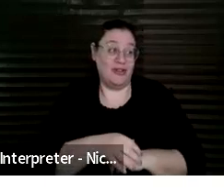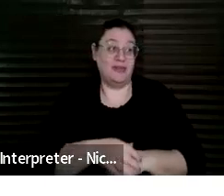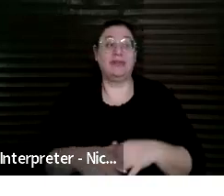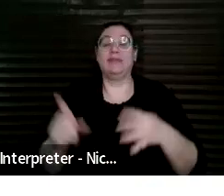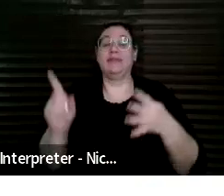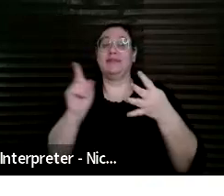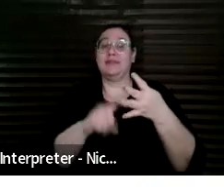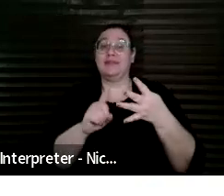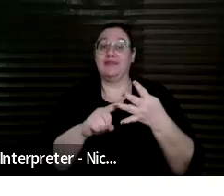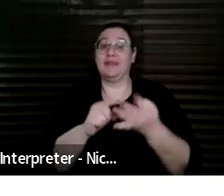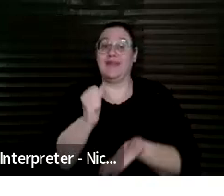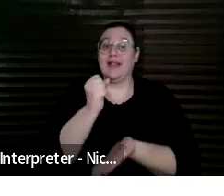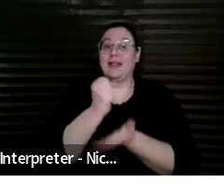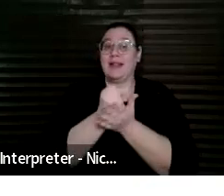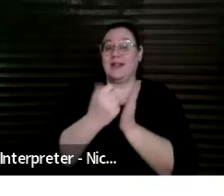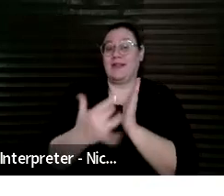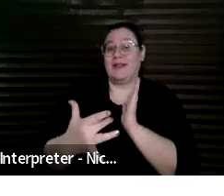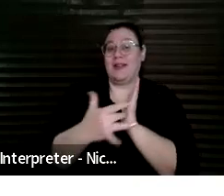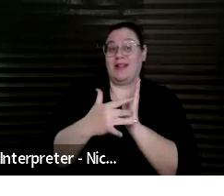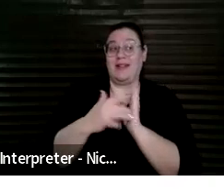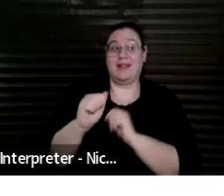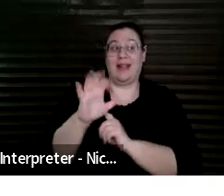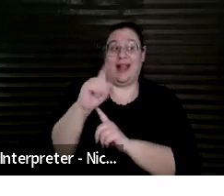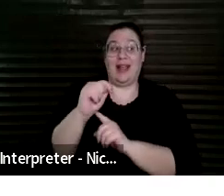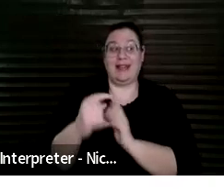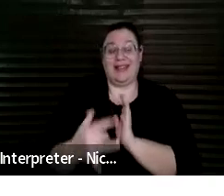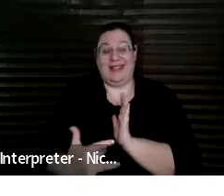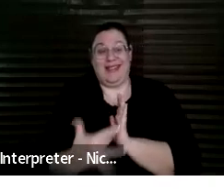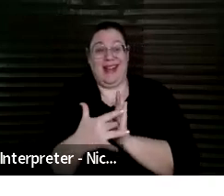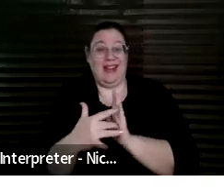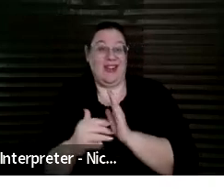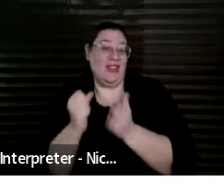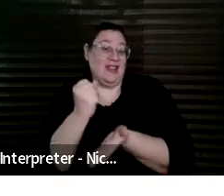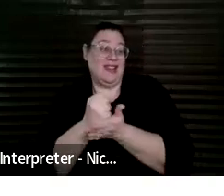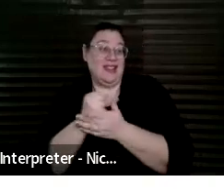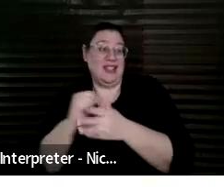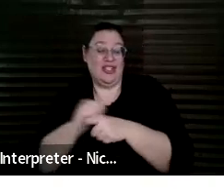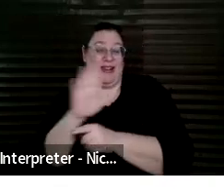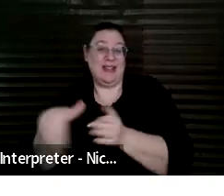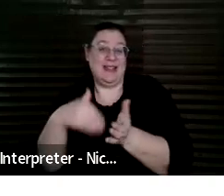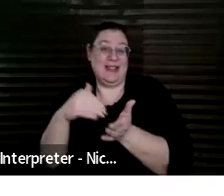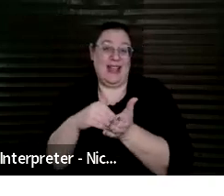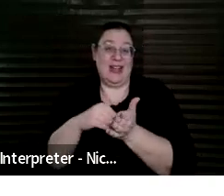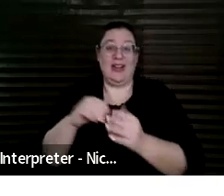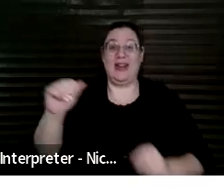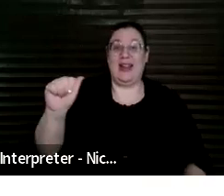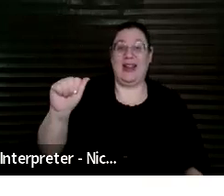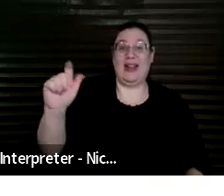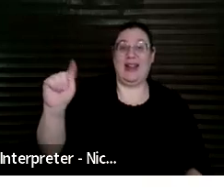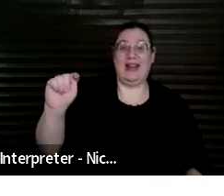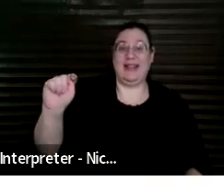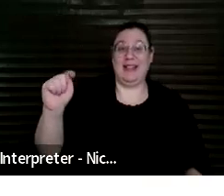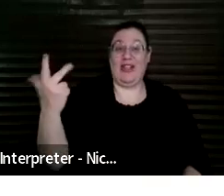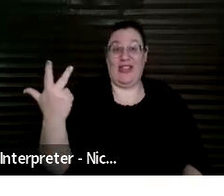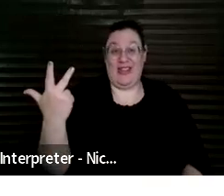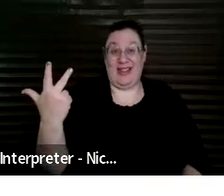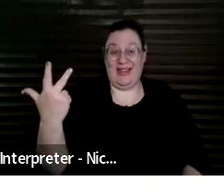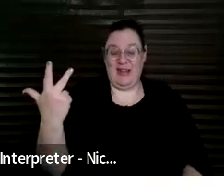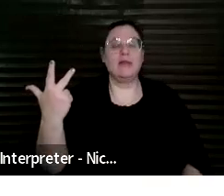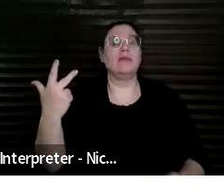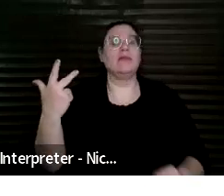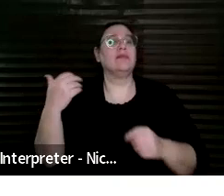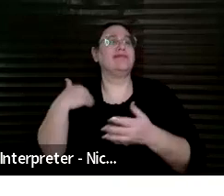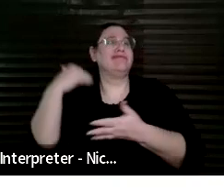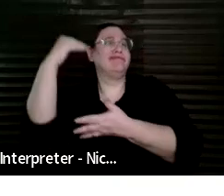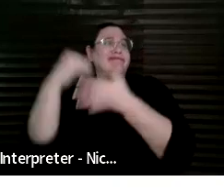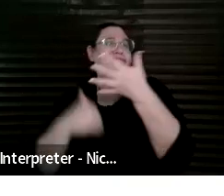or AT3s, keep a list of state AT programs. Centers for Independent